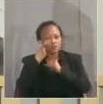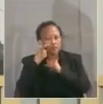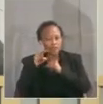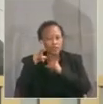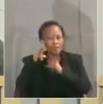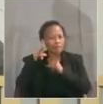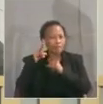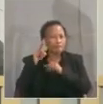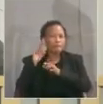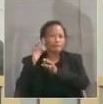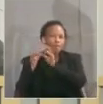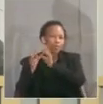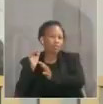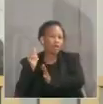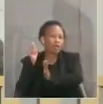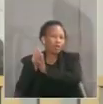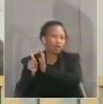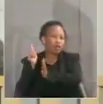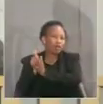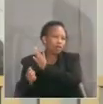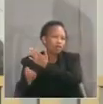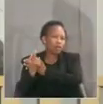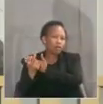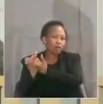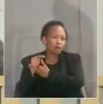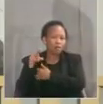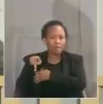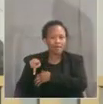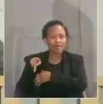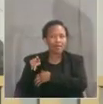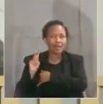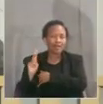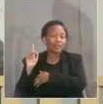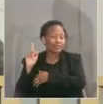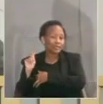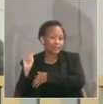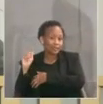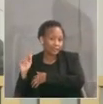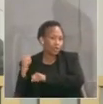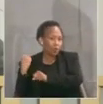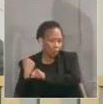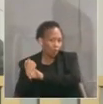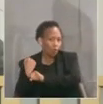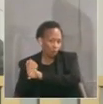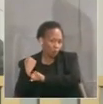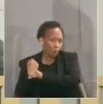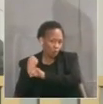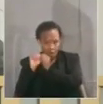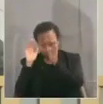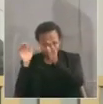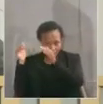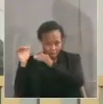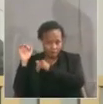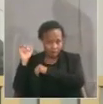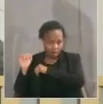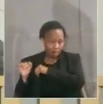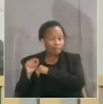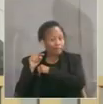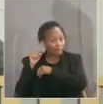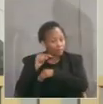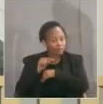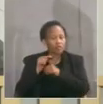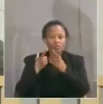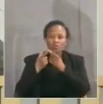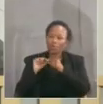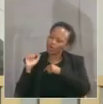incidents that the provincial killings task team was working on, they were participating at